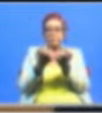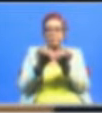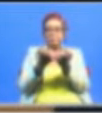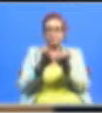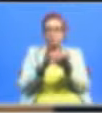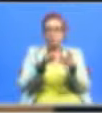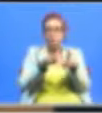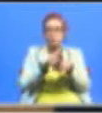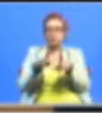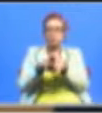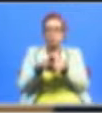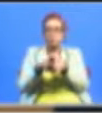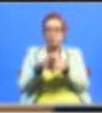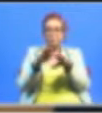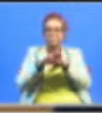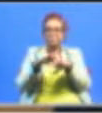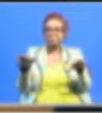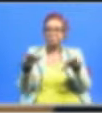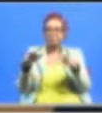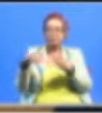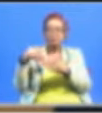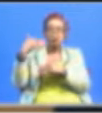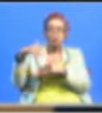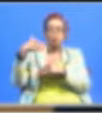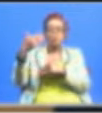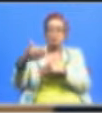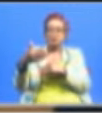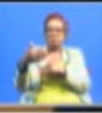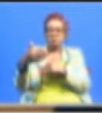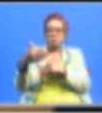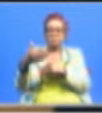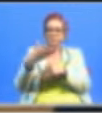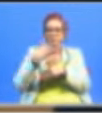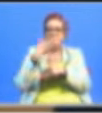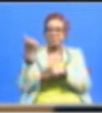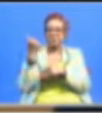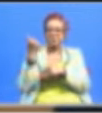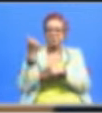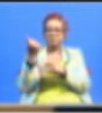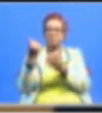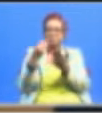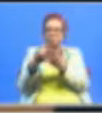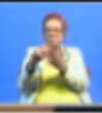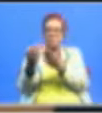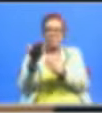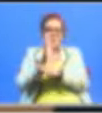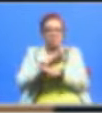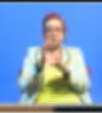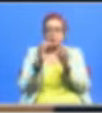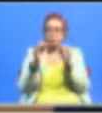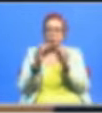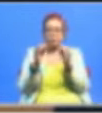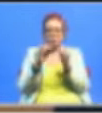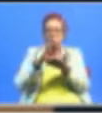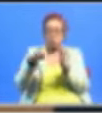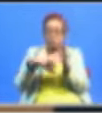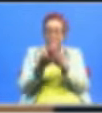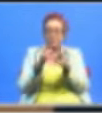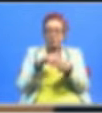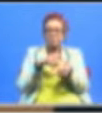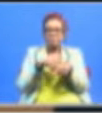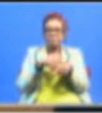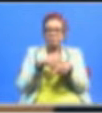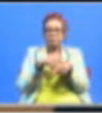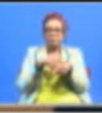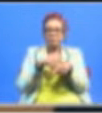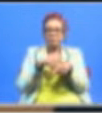that land does not always, is not the best producer of returns at all times. So